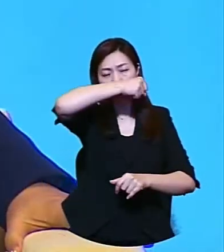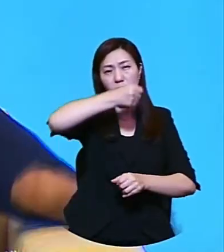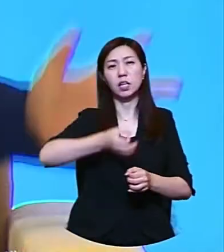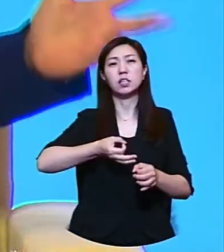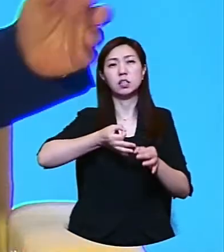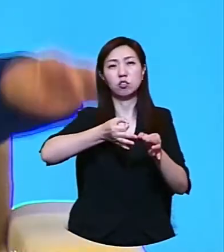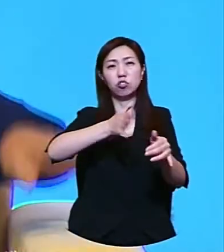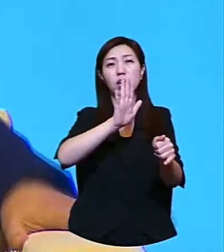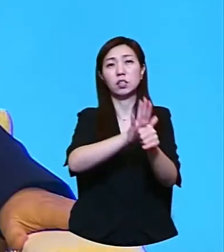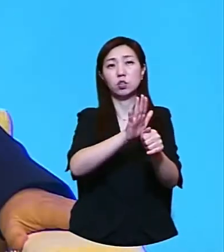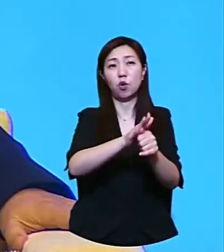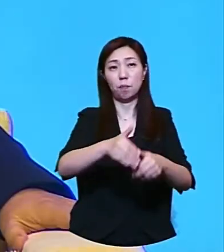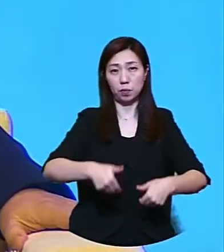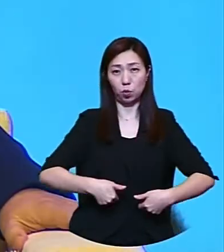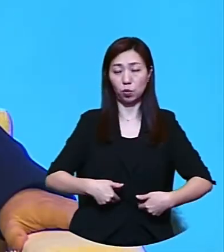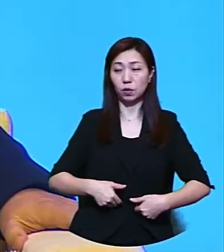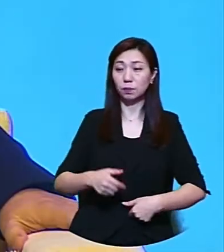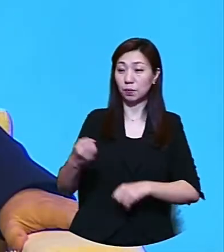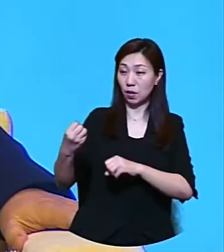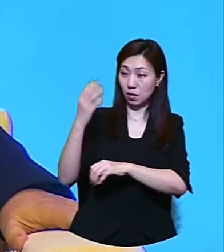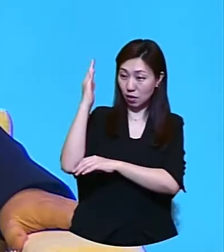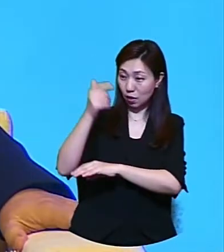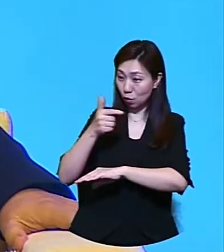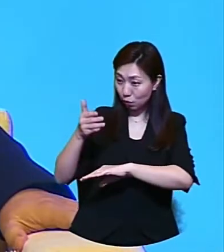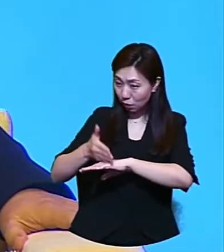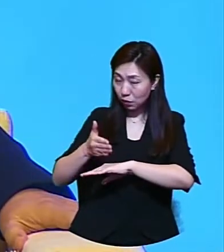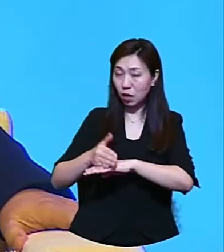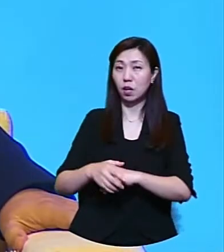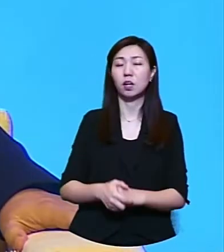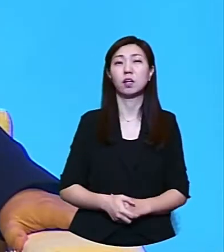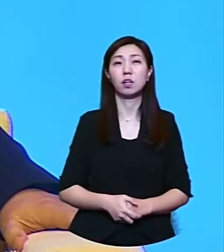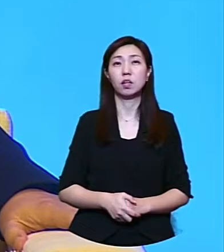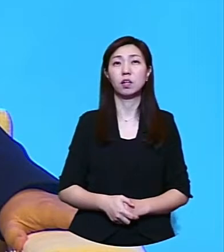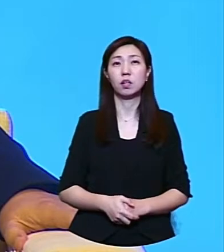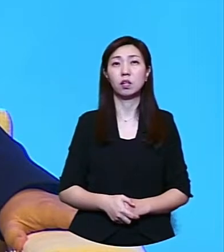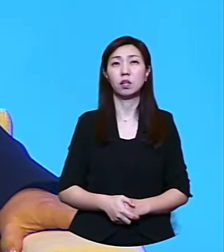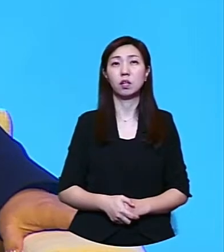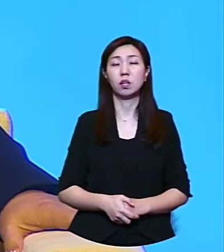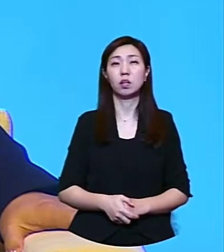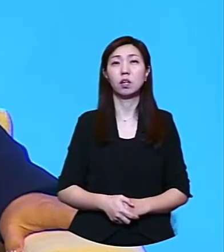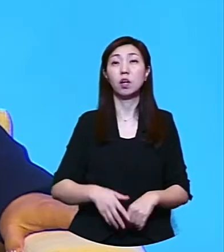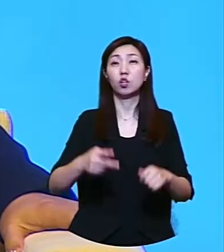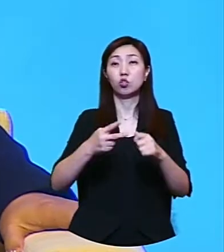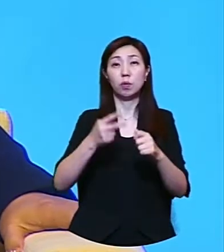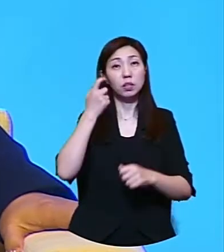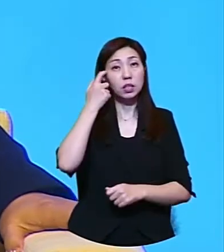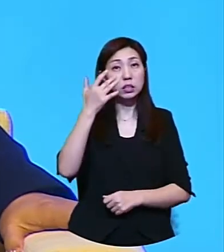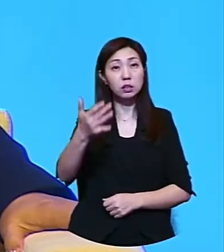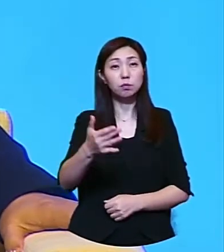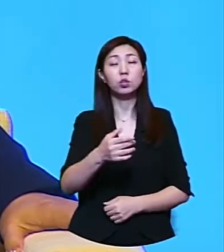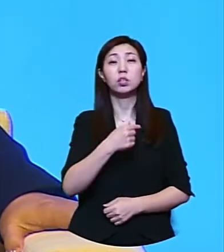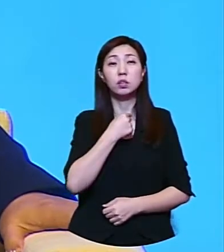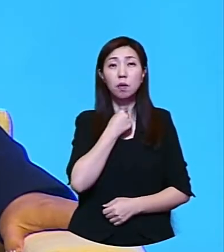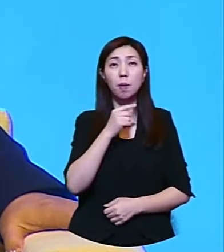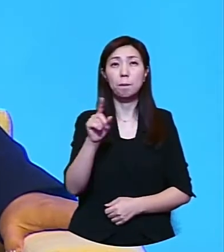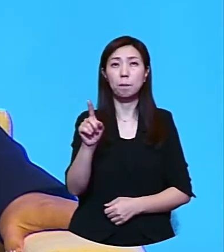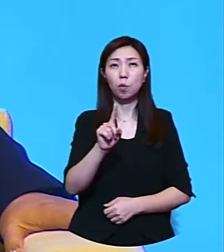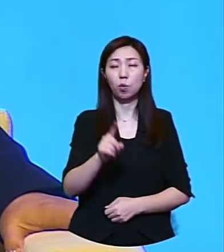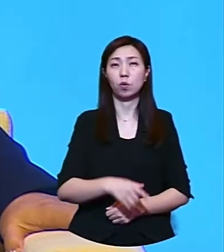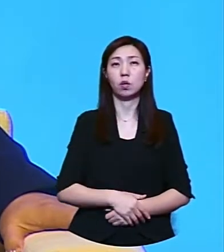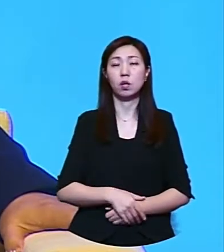question to all the speakers, I pick up one from the Joyce presentation.